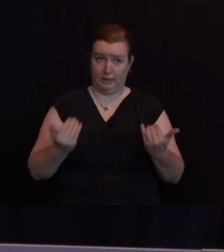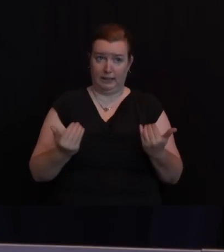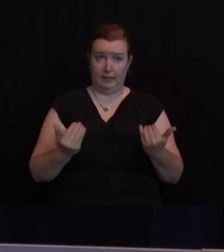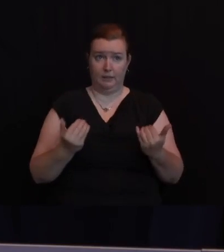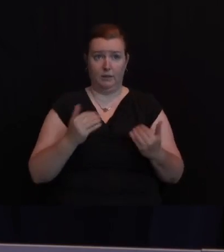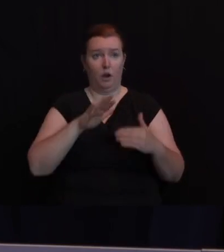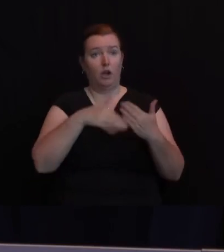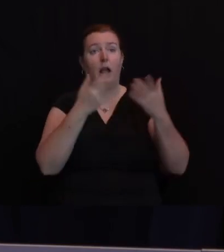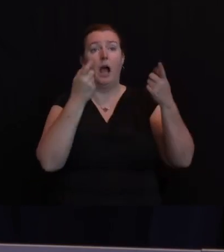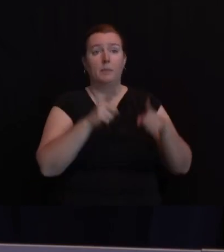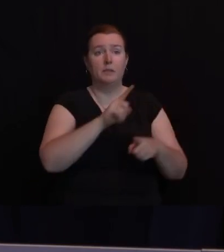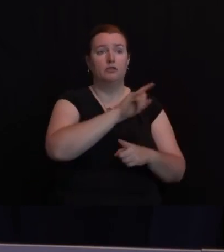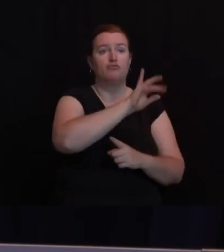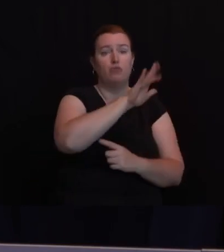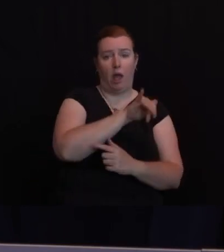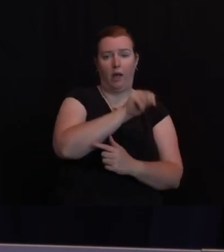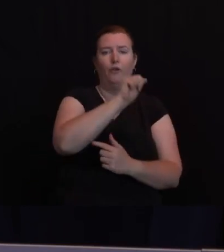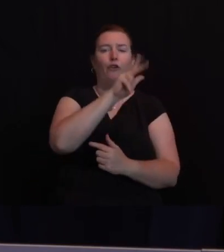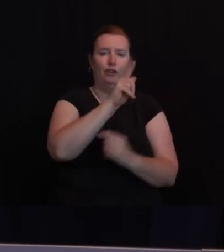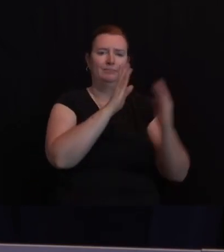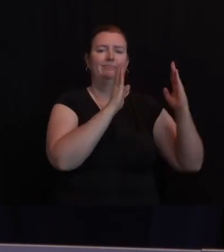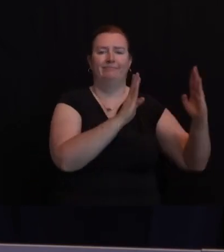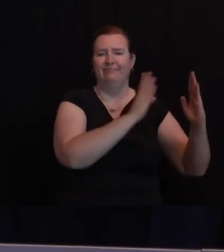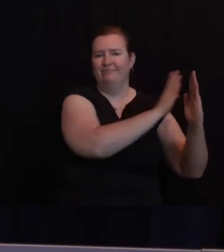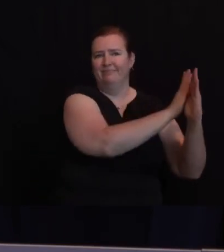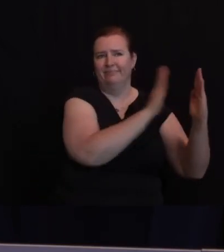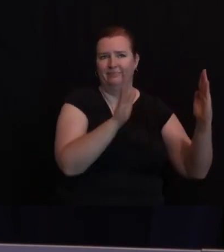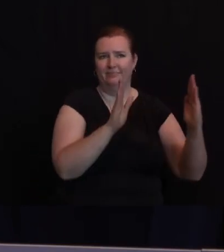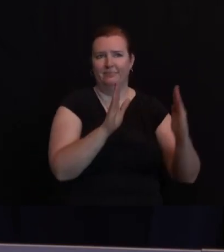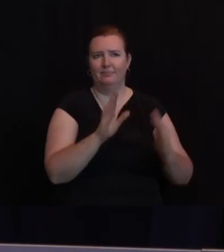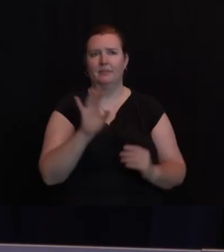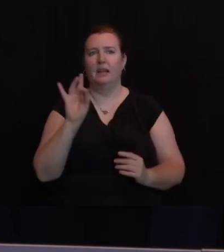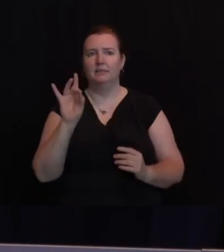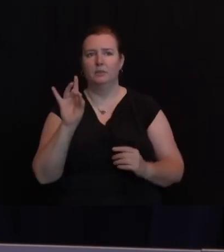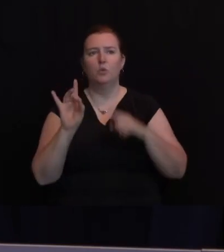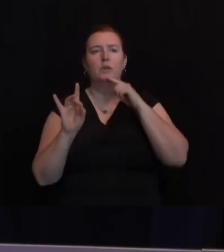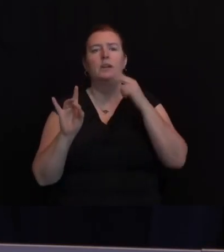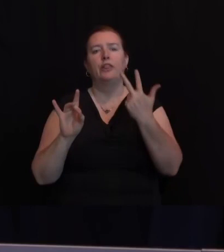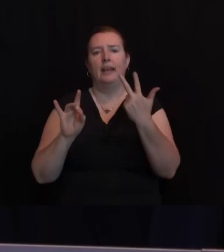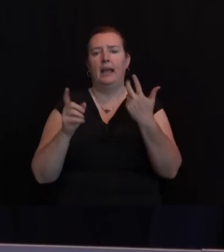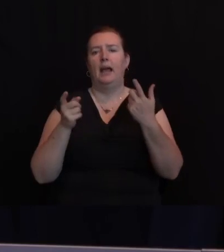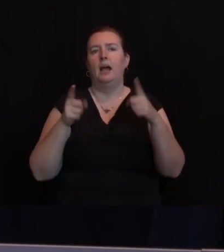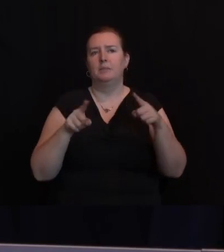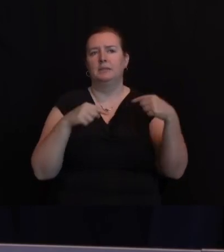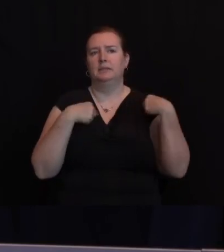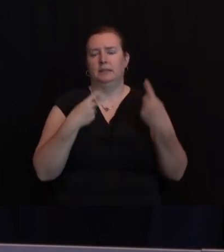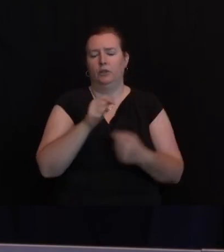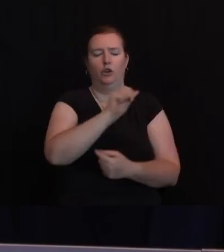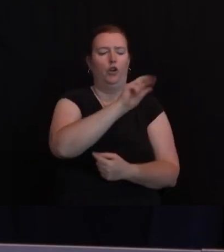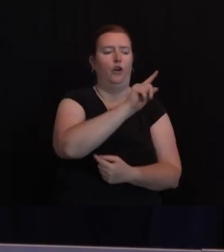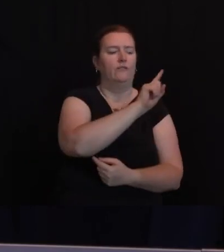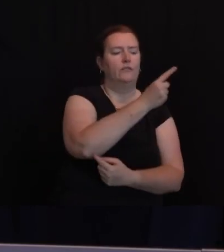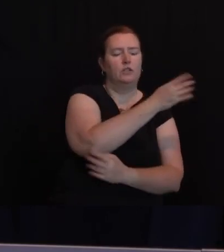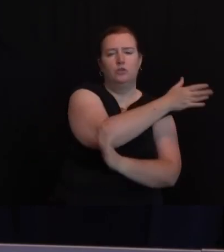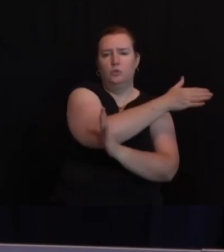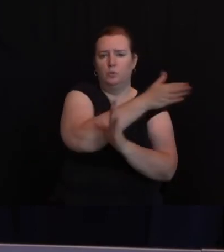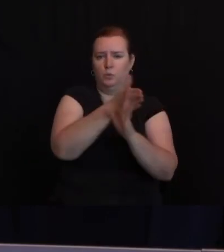August, and as the governor mentioned, of those 8, 3 deaths occurred since August 1st.